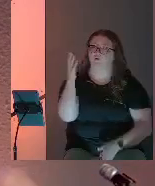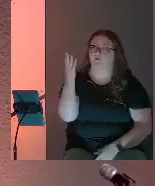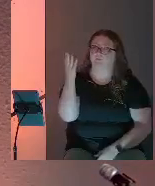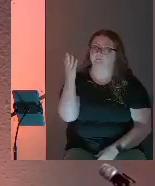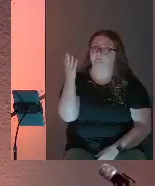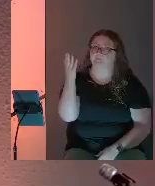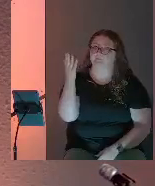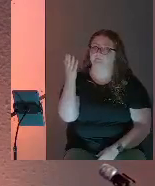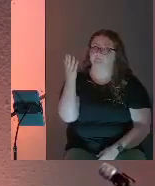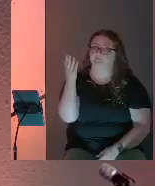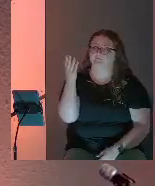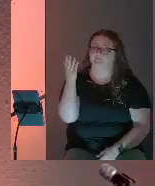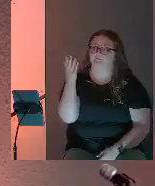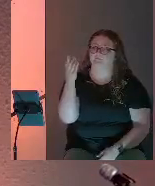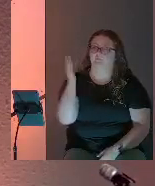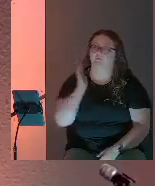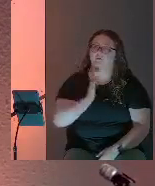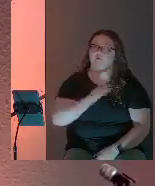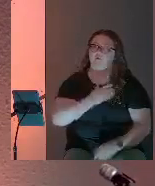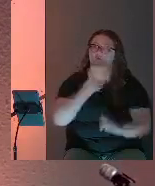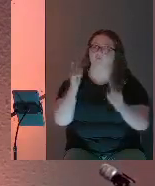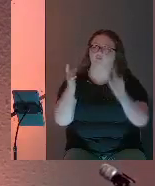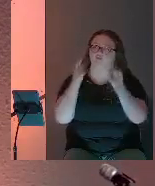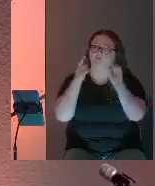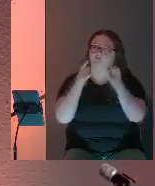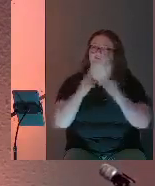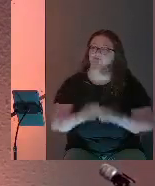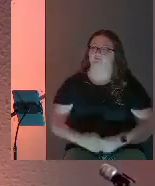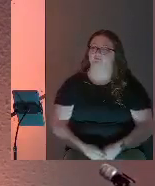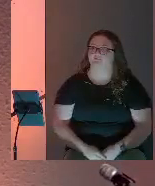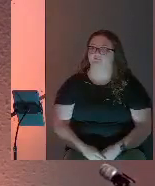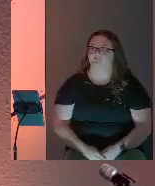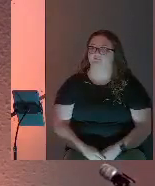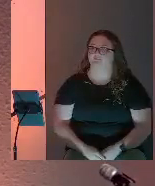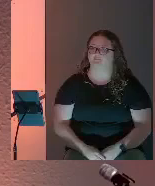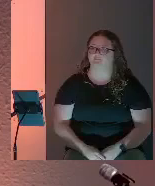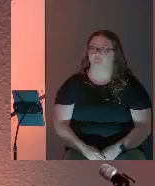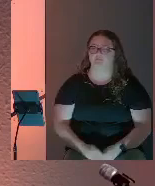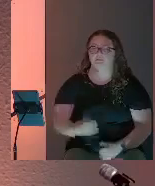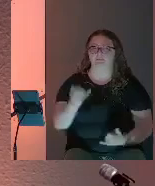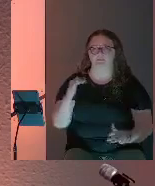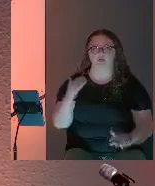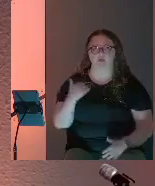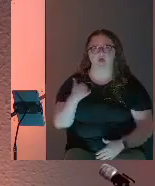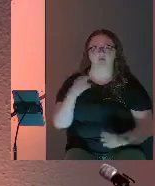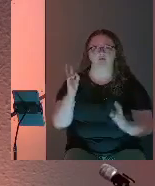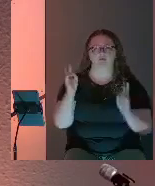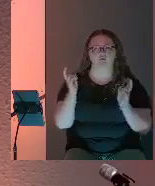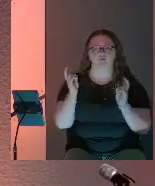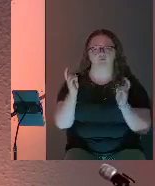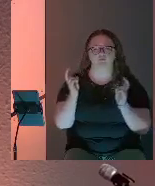Lord, this nation of ours. That although has its issues, man, and they're significant.